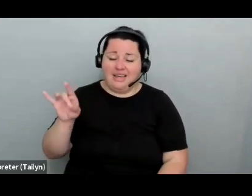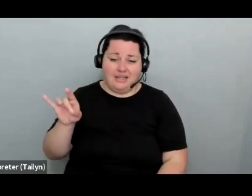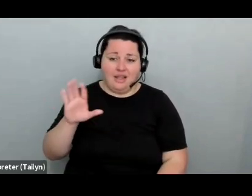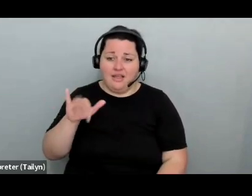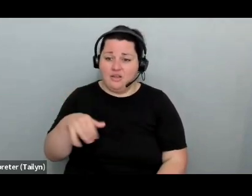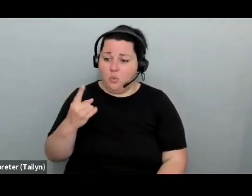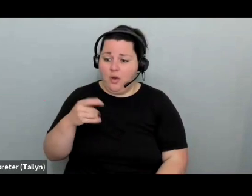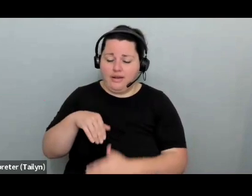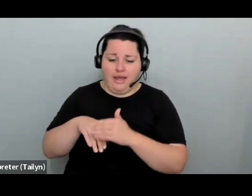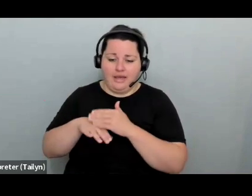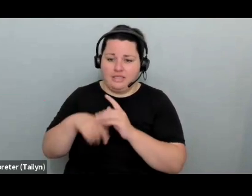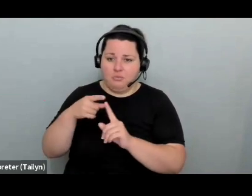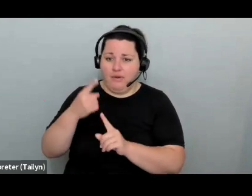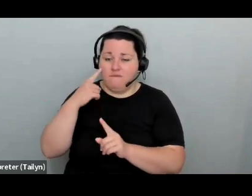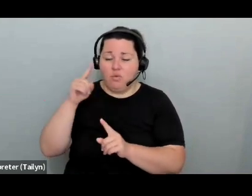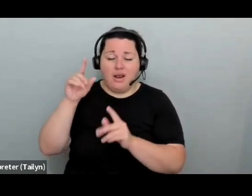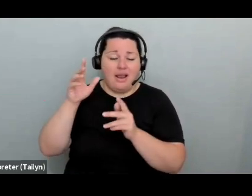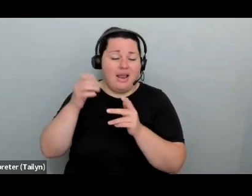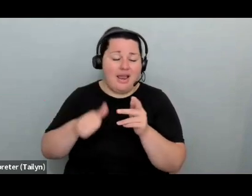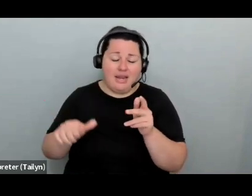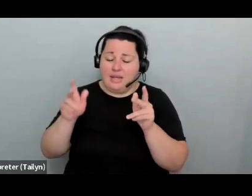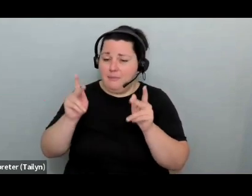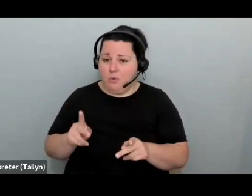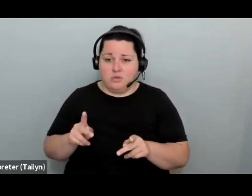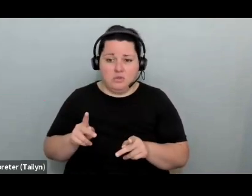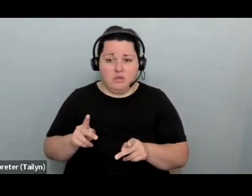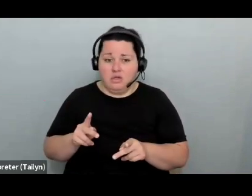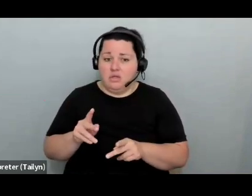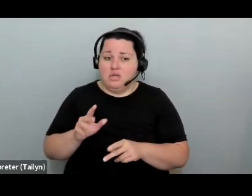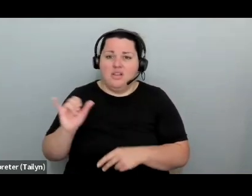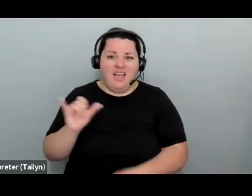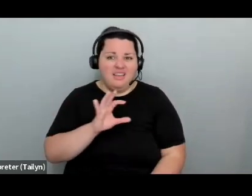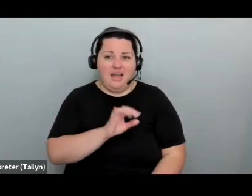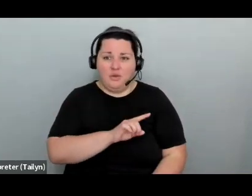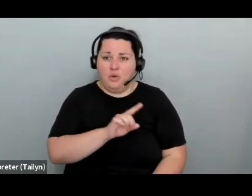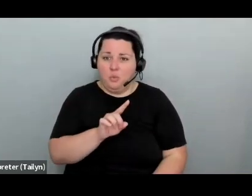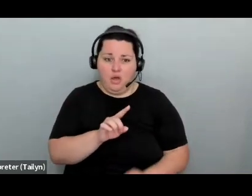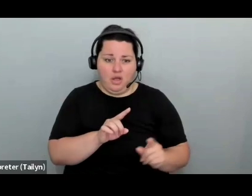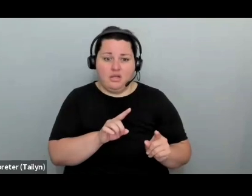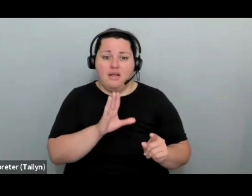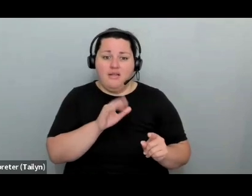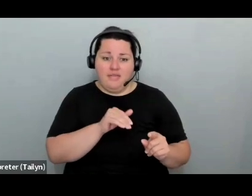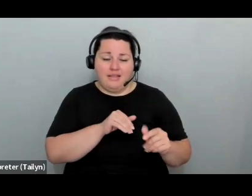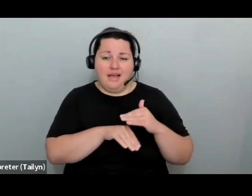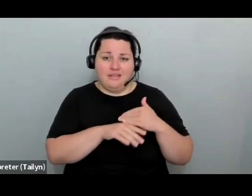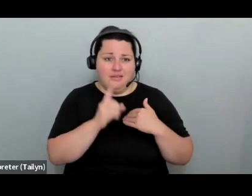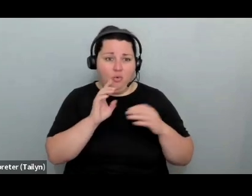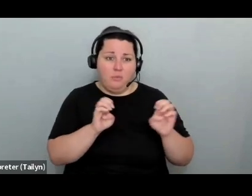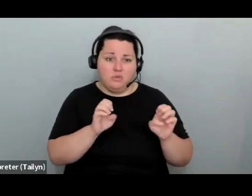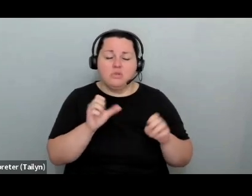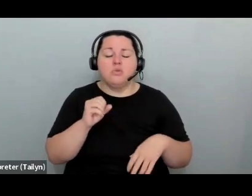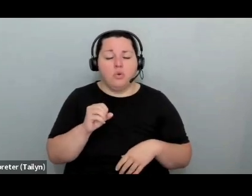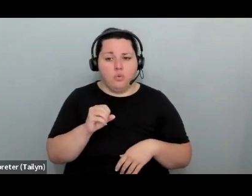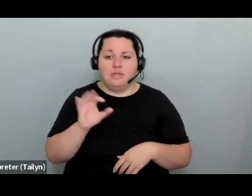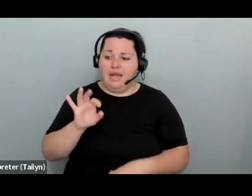single access point for any individual, this like 911 is the access point for emergencies. And so really working with